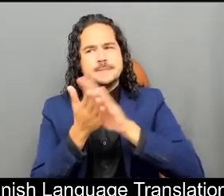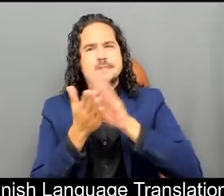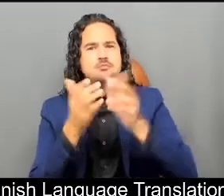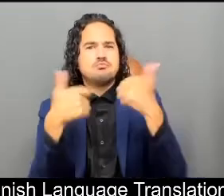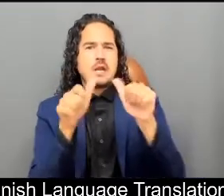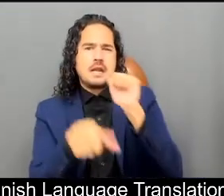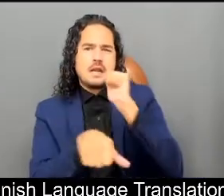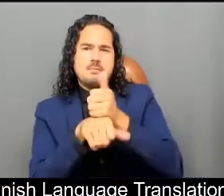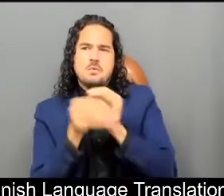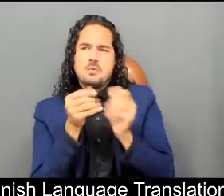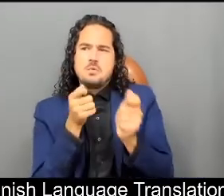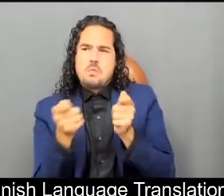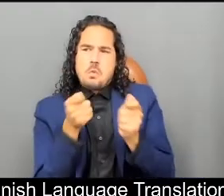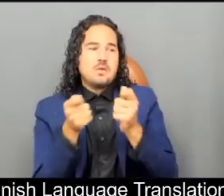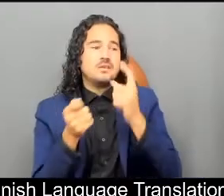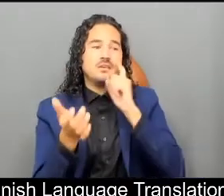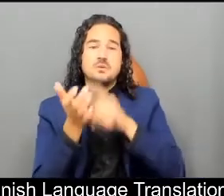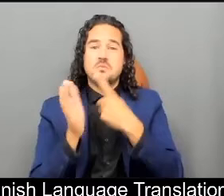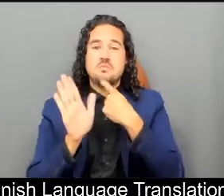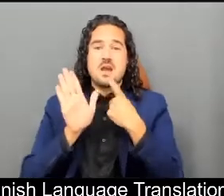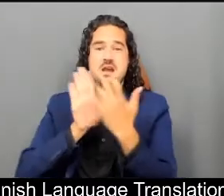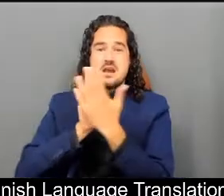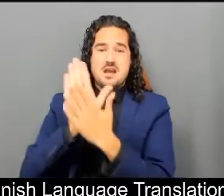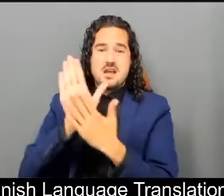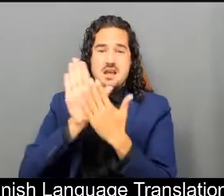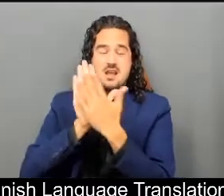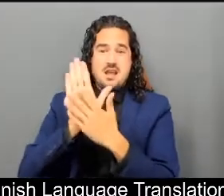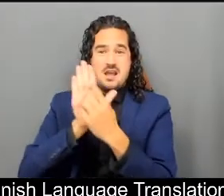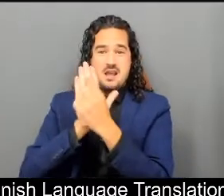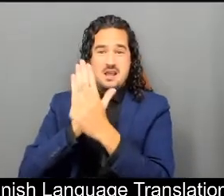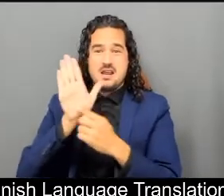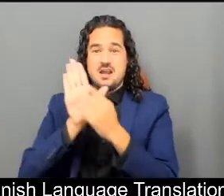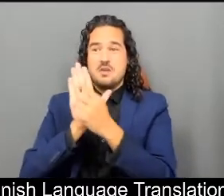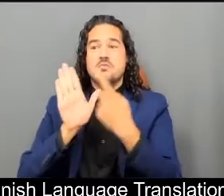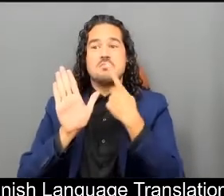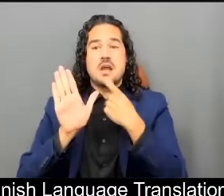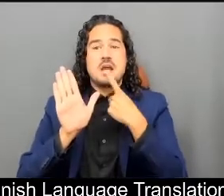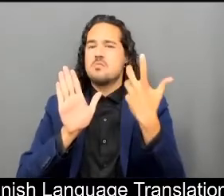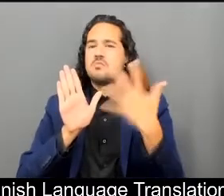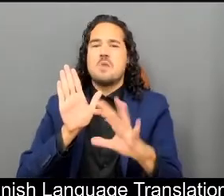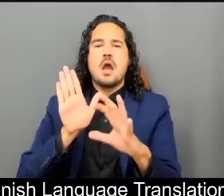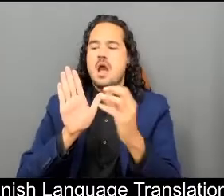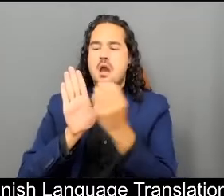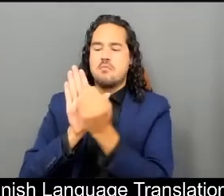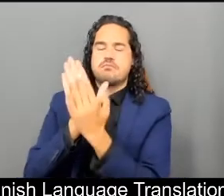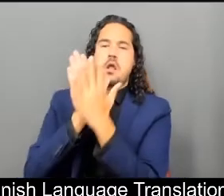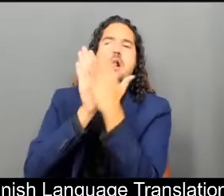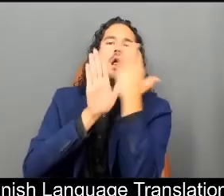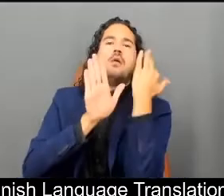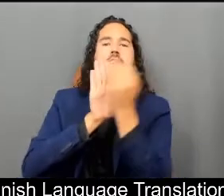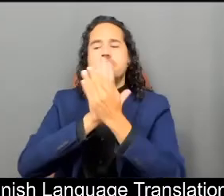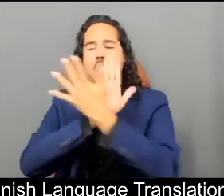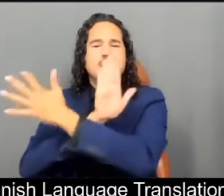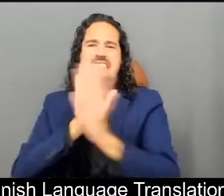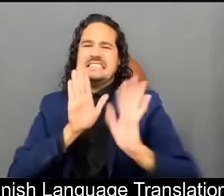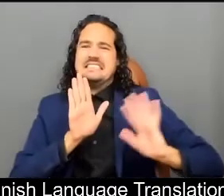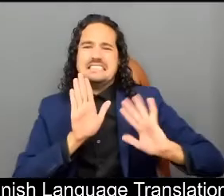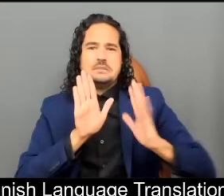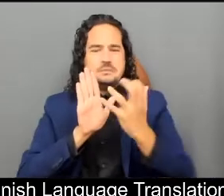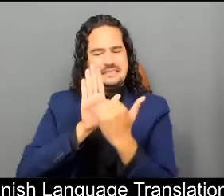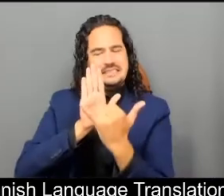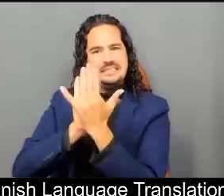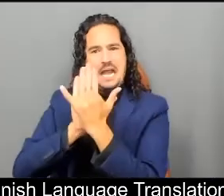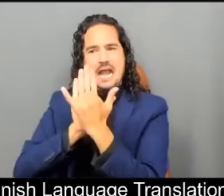see on the map. Within that red footprint, there will be those large diameter 7-foot